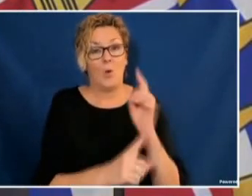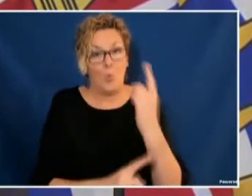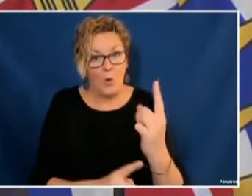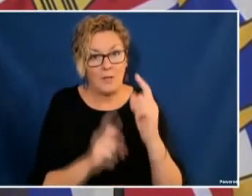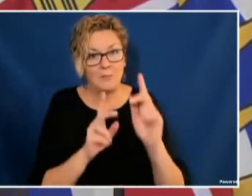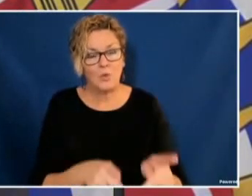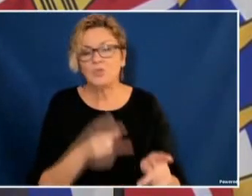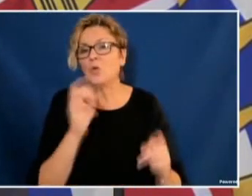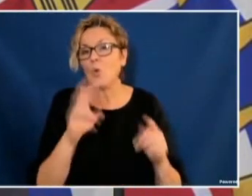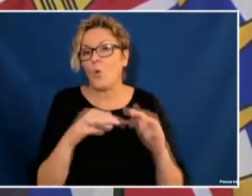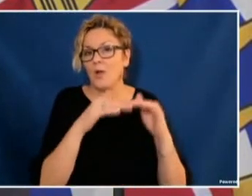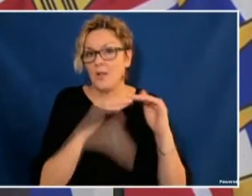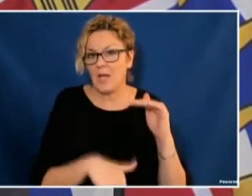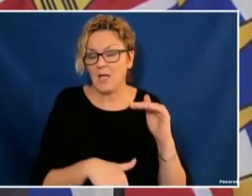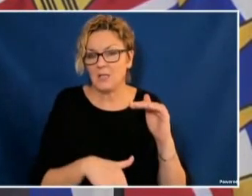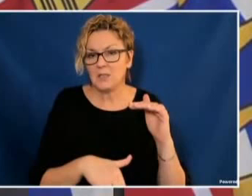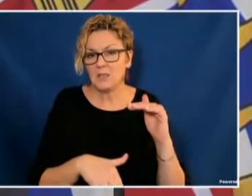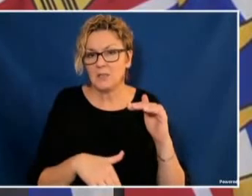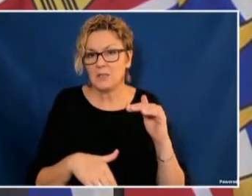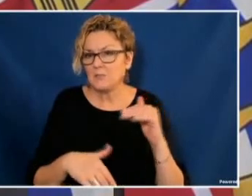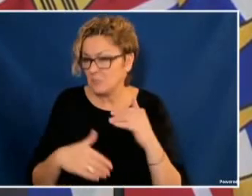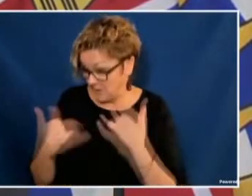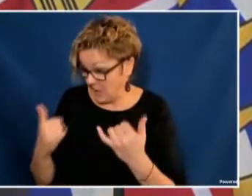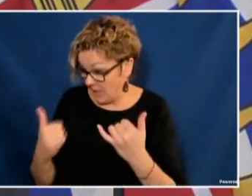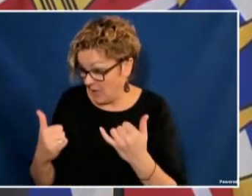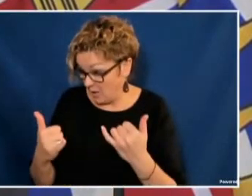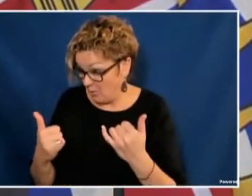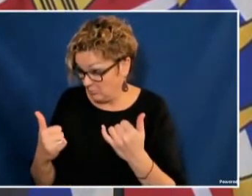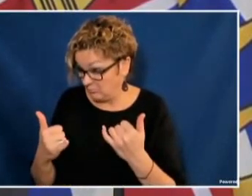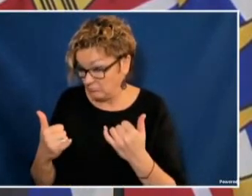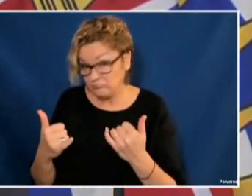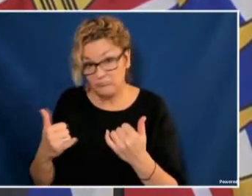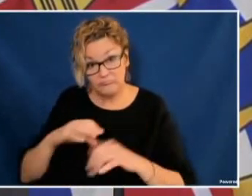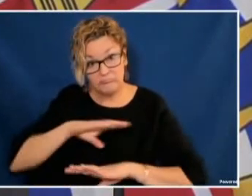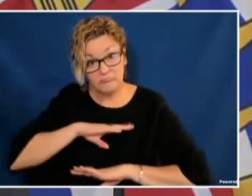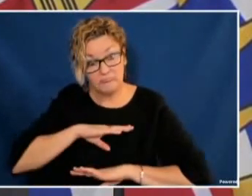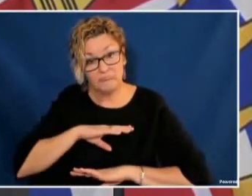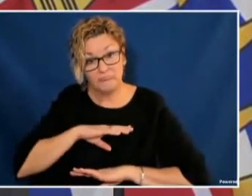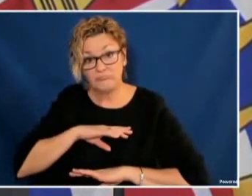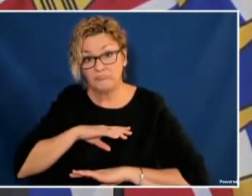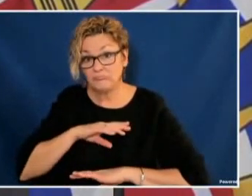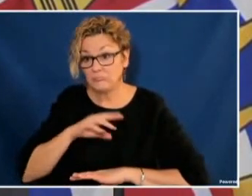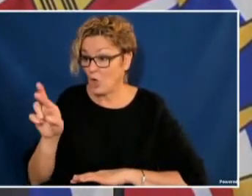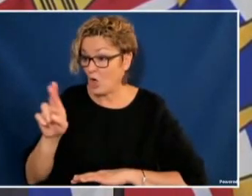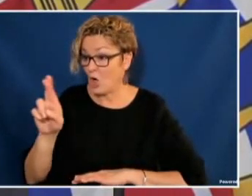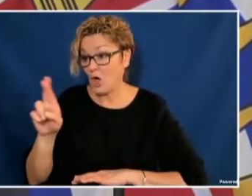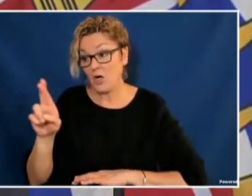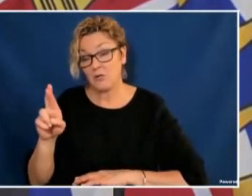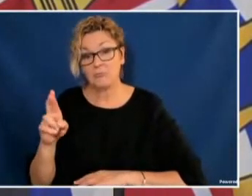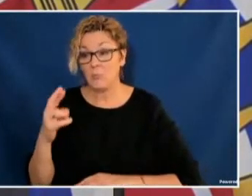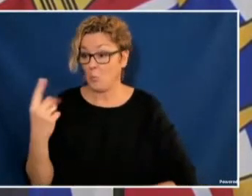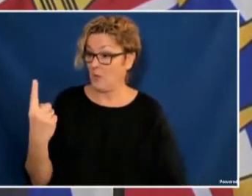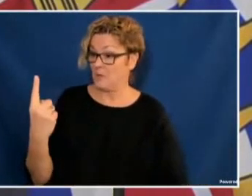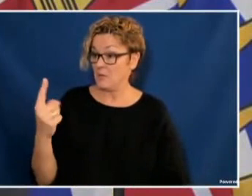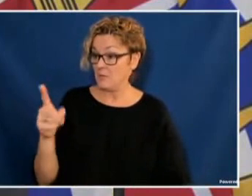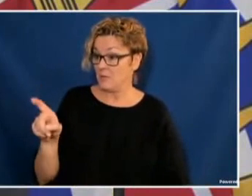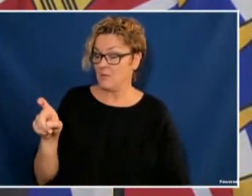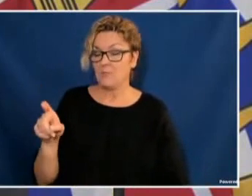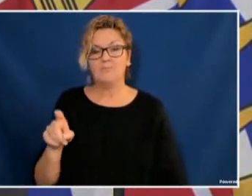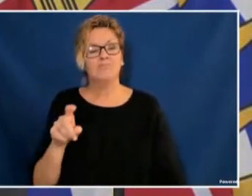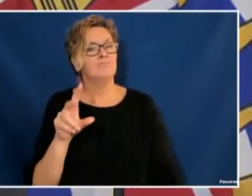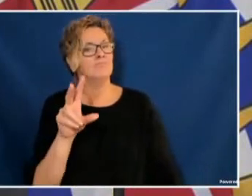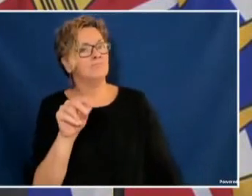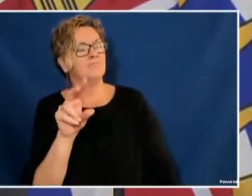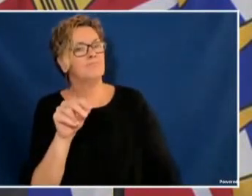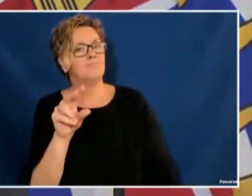You didn't mention them specifically, but I'm assuming in your opening remarks you were speaking to those churches that decided